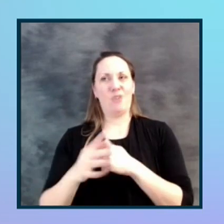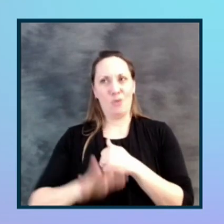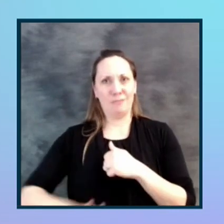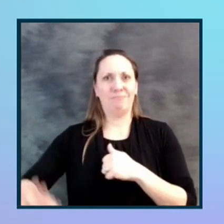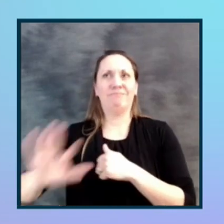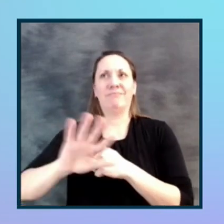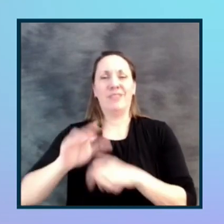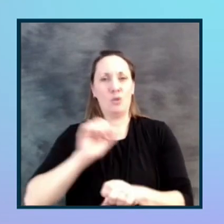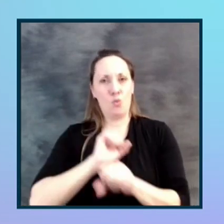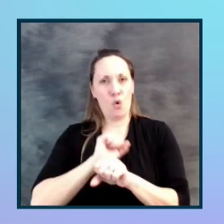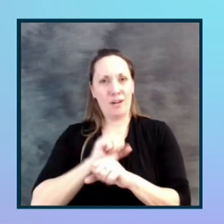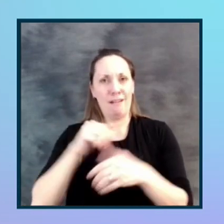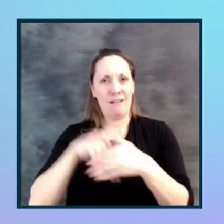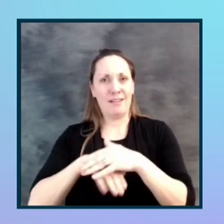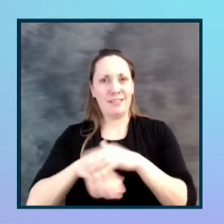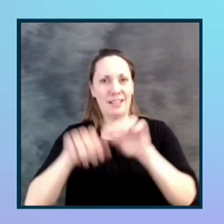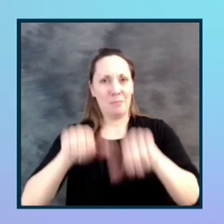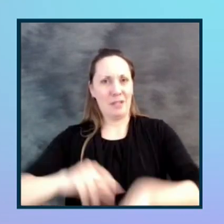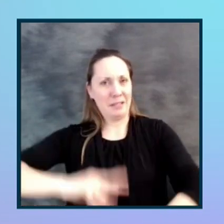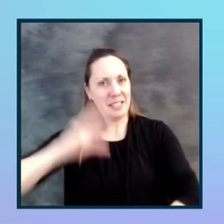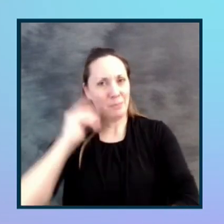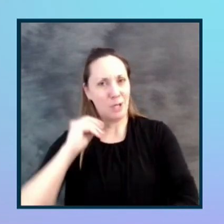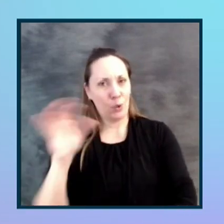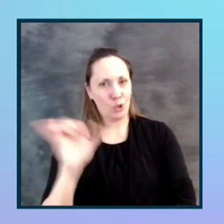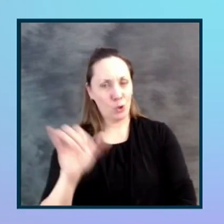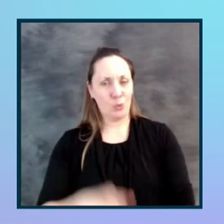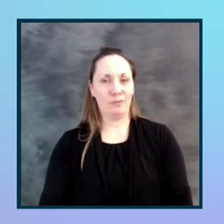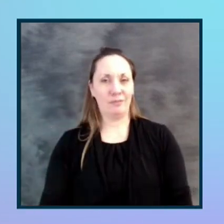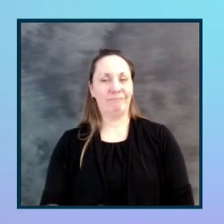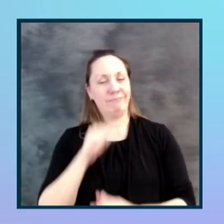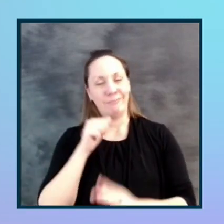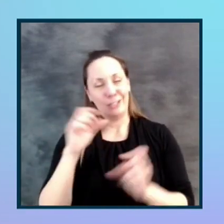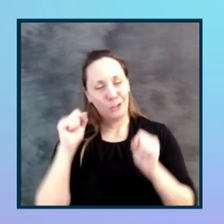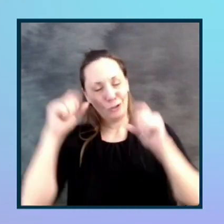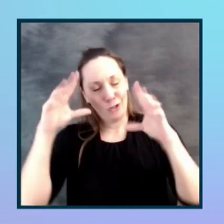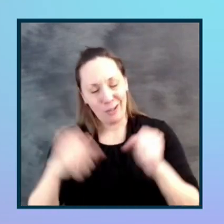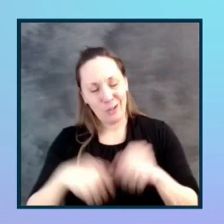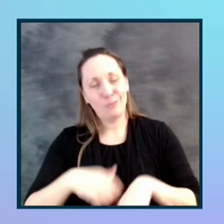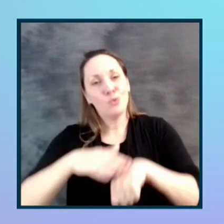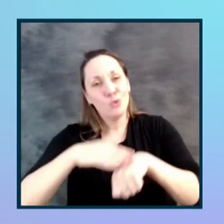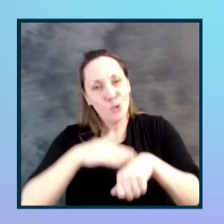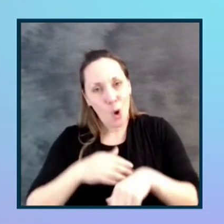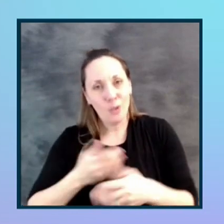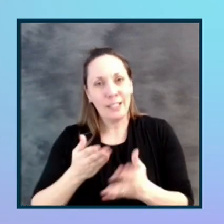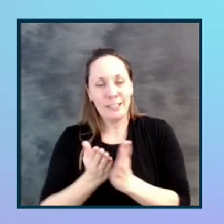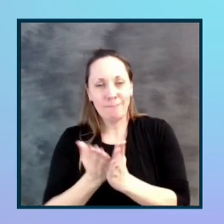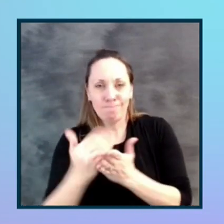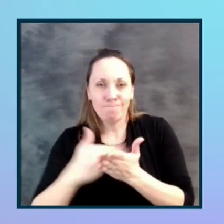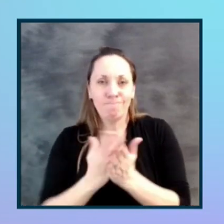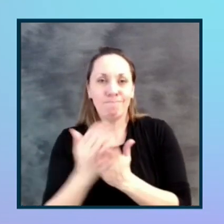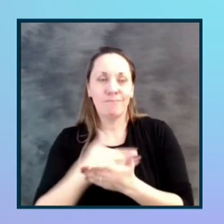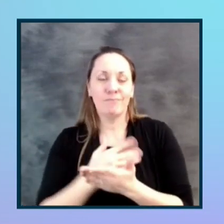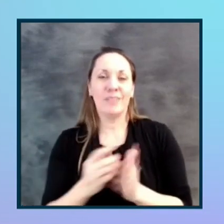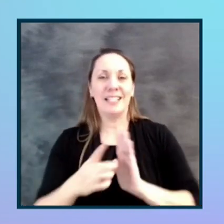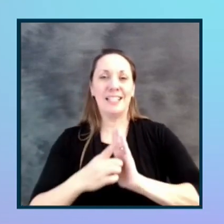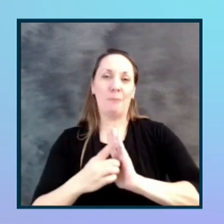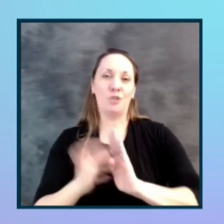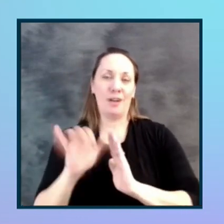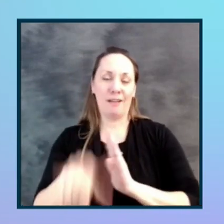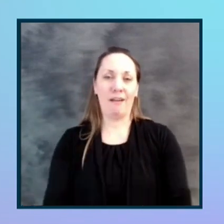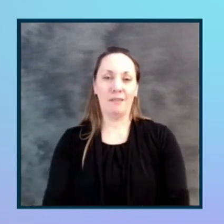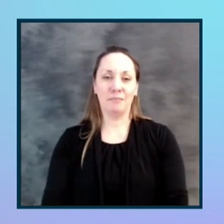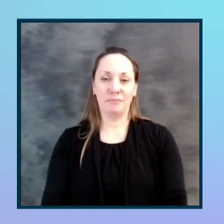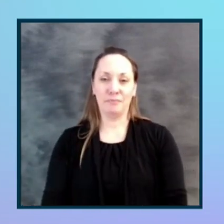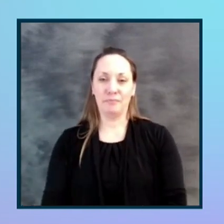working on accessibility is facing. There's no shortcut to it. You'll just have to slowly work your way through by demonstrating impact.